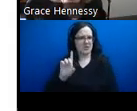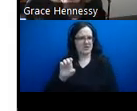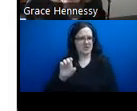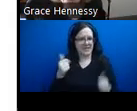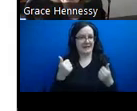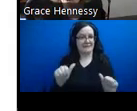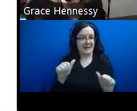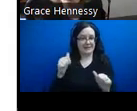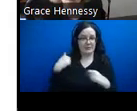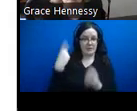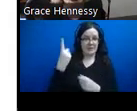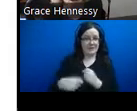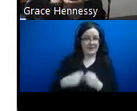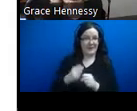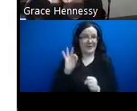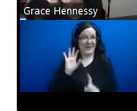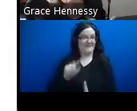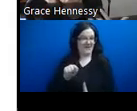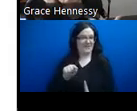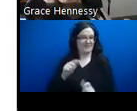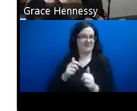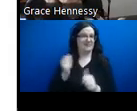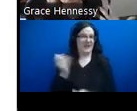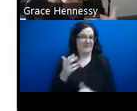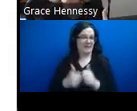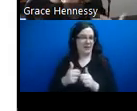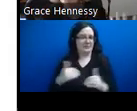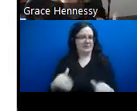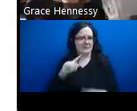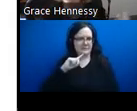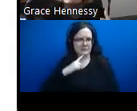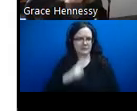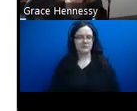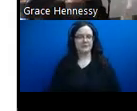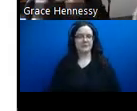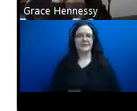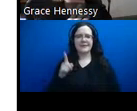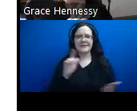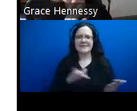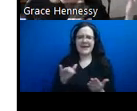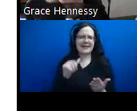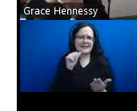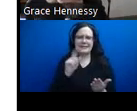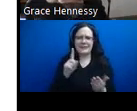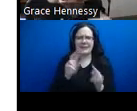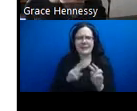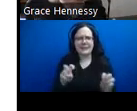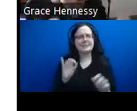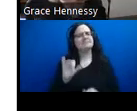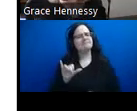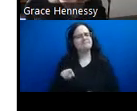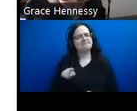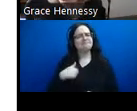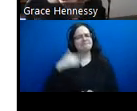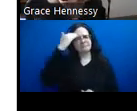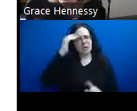more severe gambling problems. This study they didn't really look at. They didn't really say, gee, I know there were all these other studies